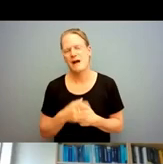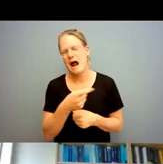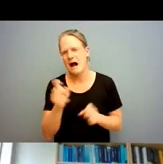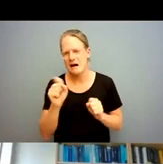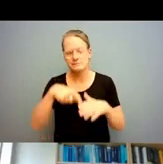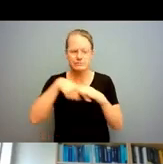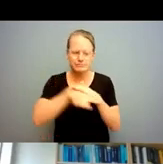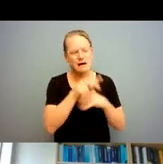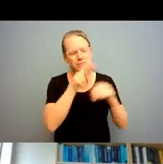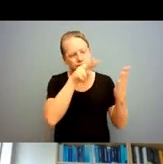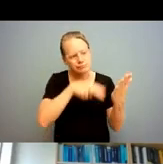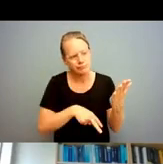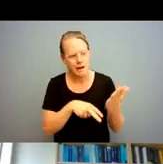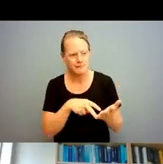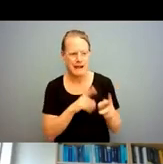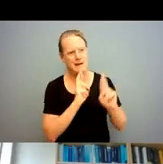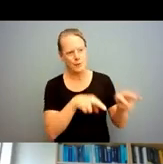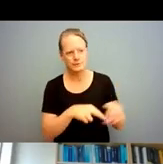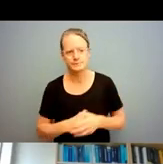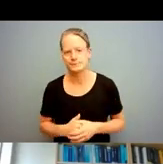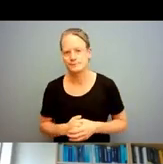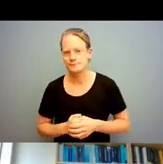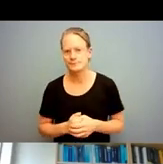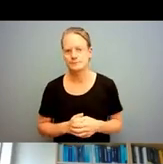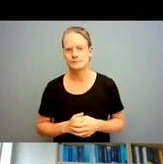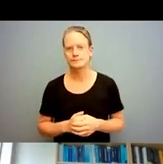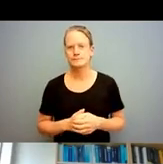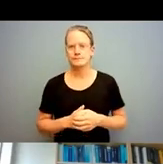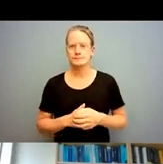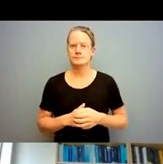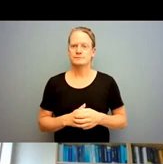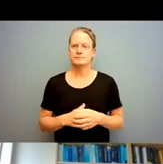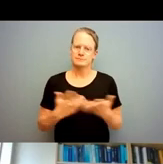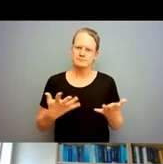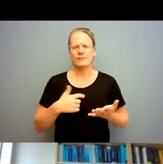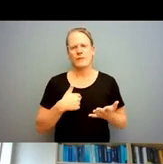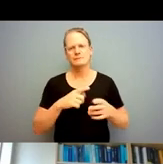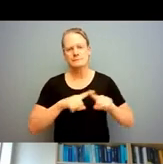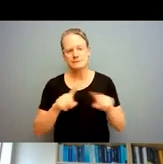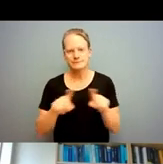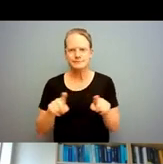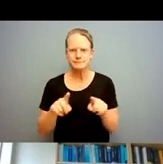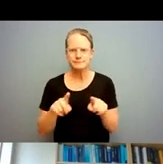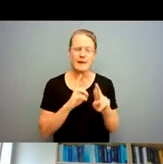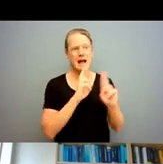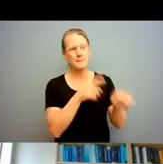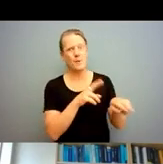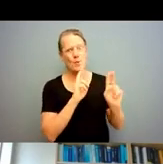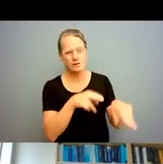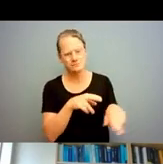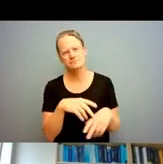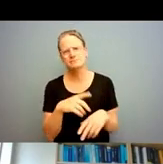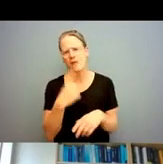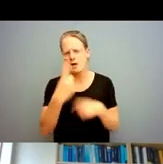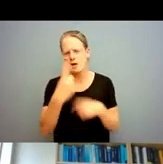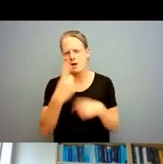And also we have our annual report, which gives a very interesting snapshot of the